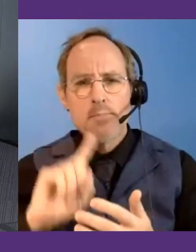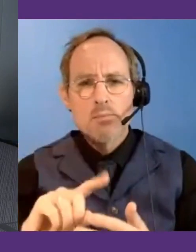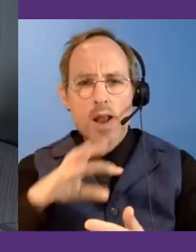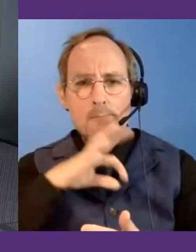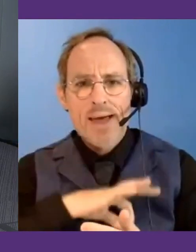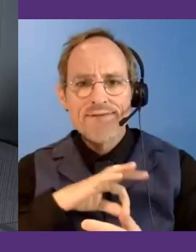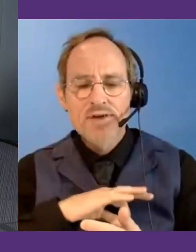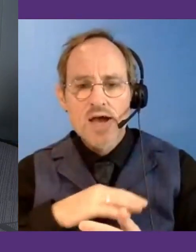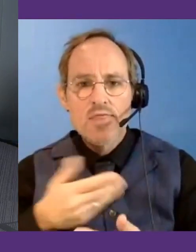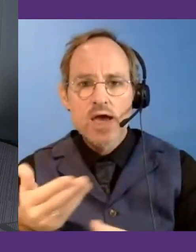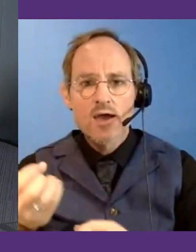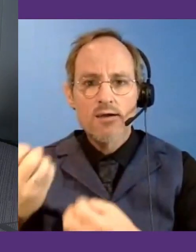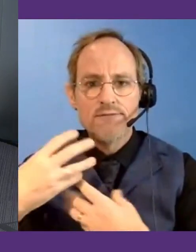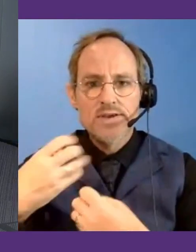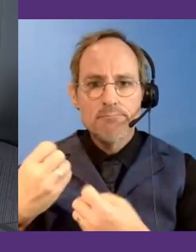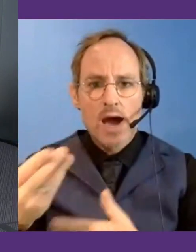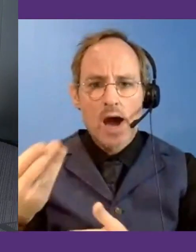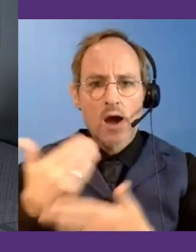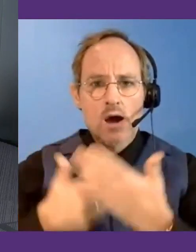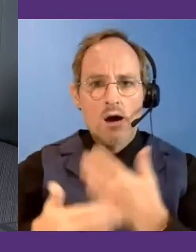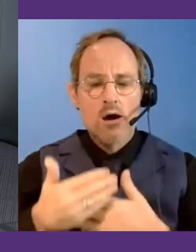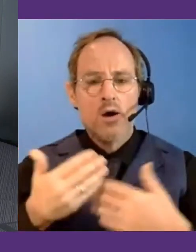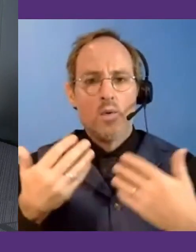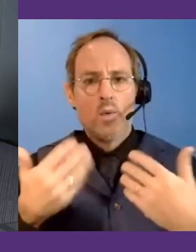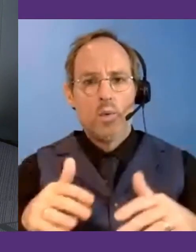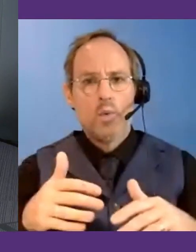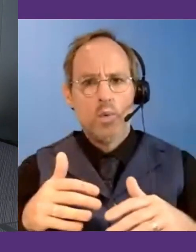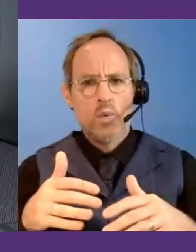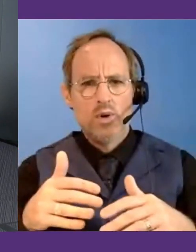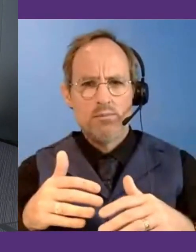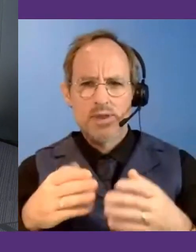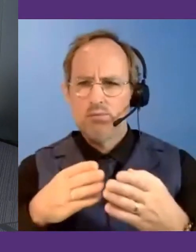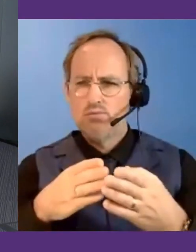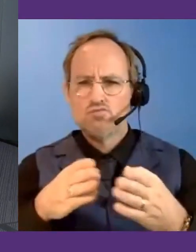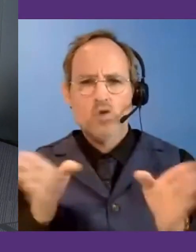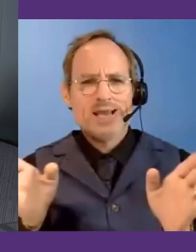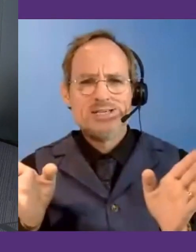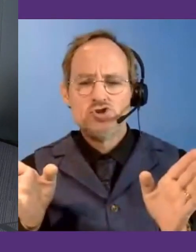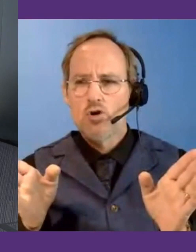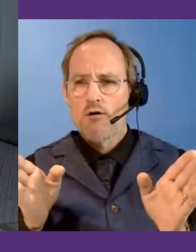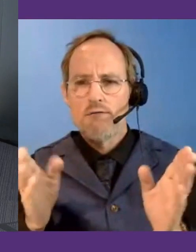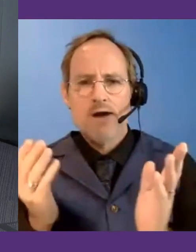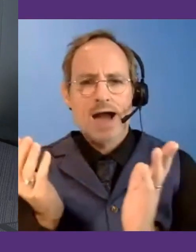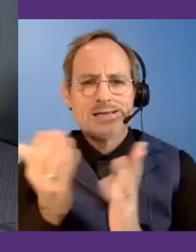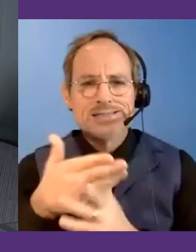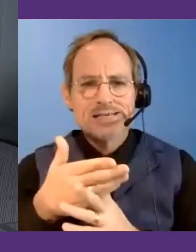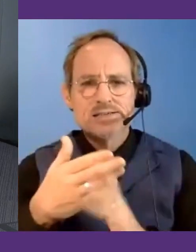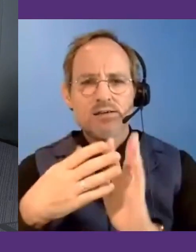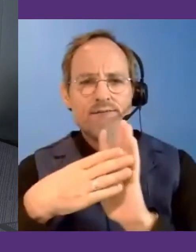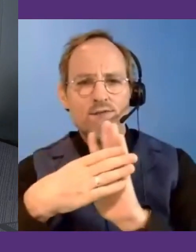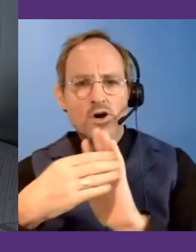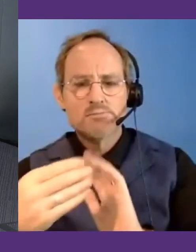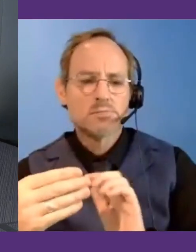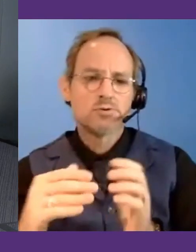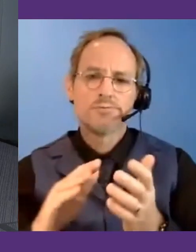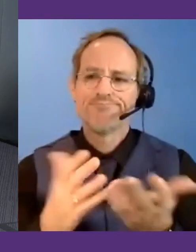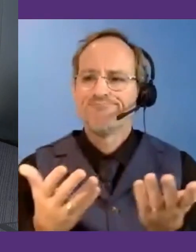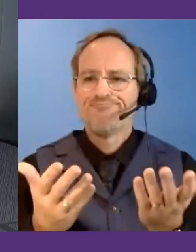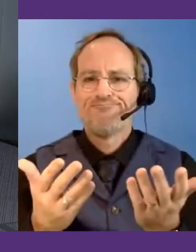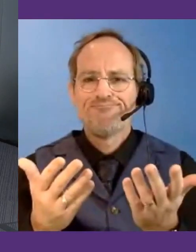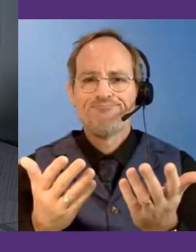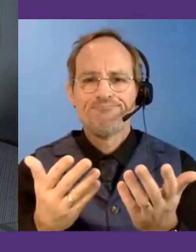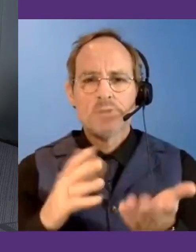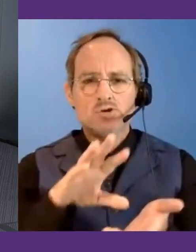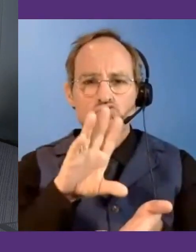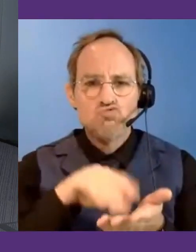that people are able to do. So, you know, from enjoyable things like streaming